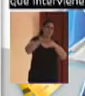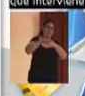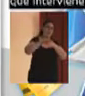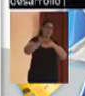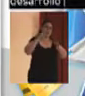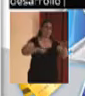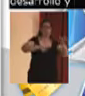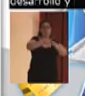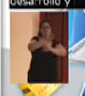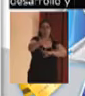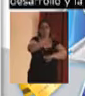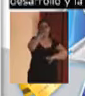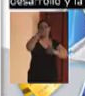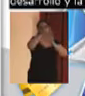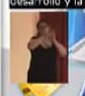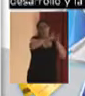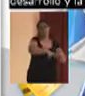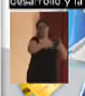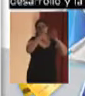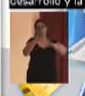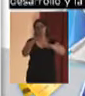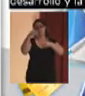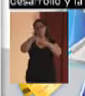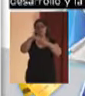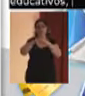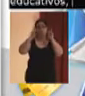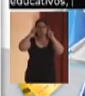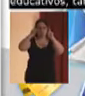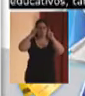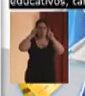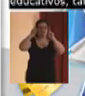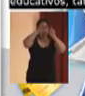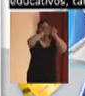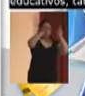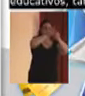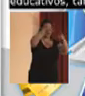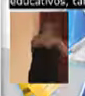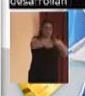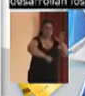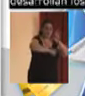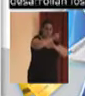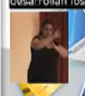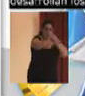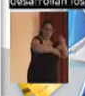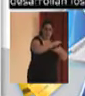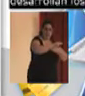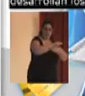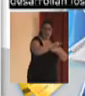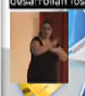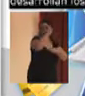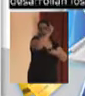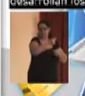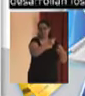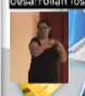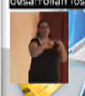consultants with the different stakeholders which are linked to educational context. The companies that develop